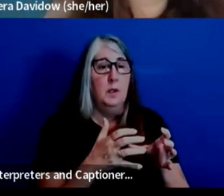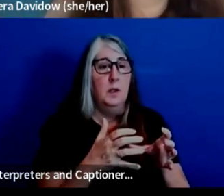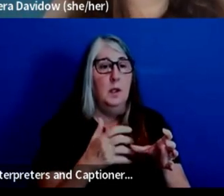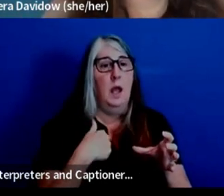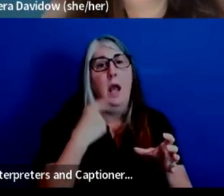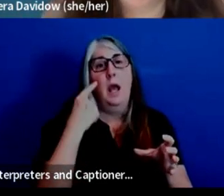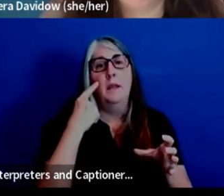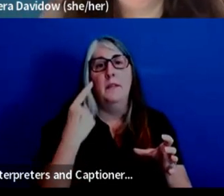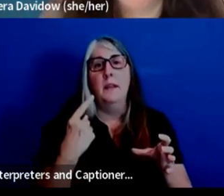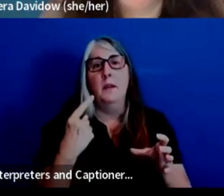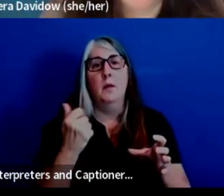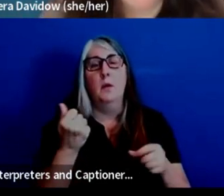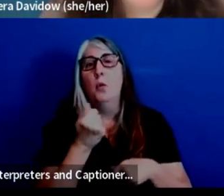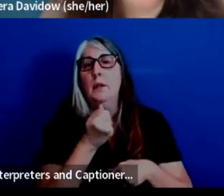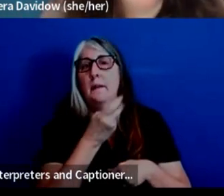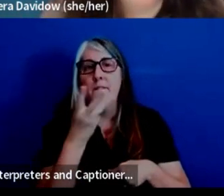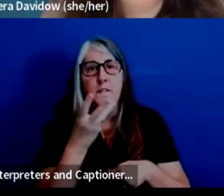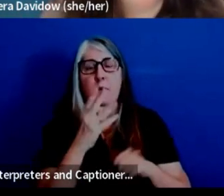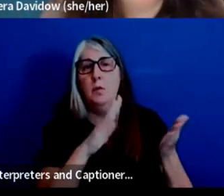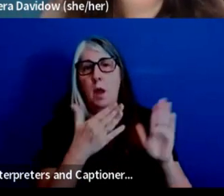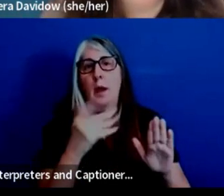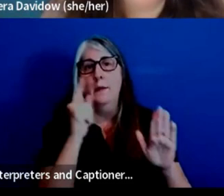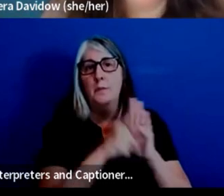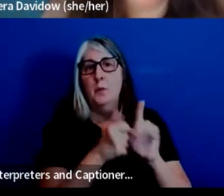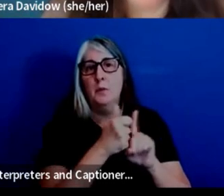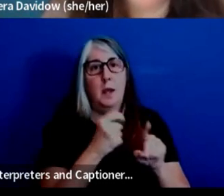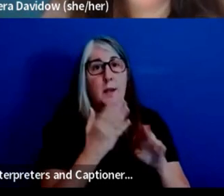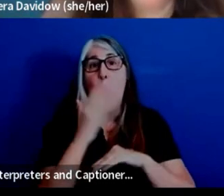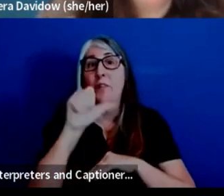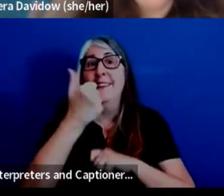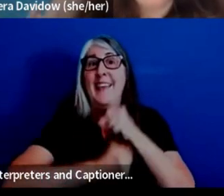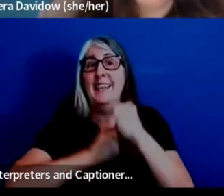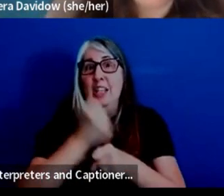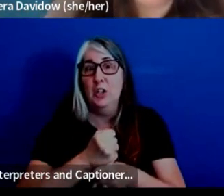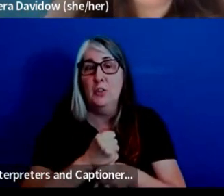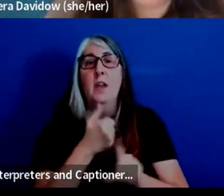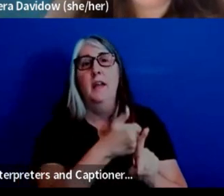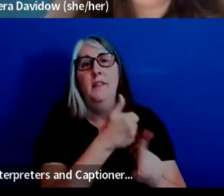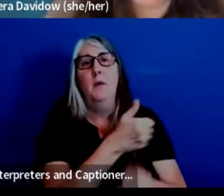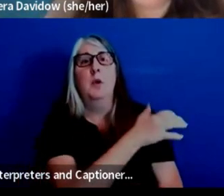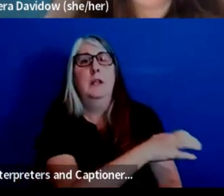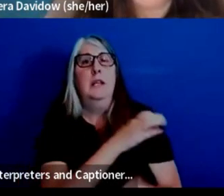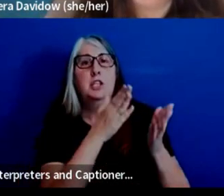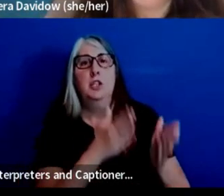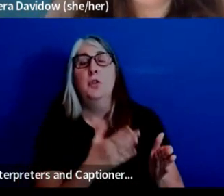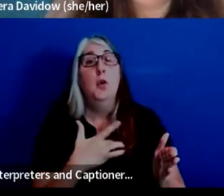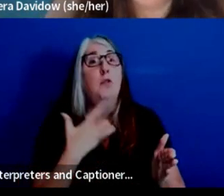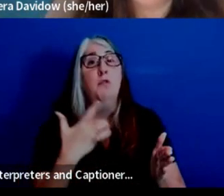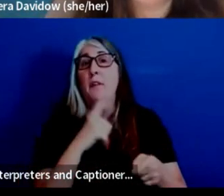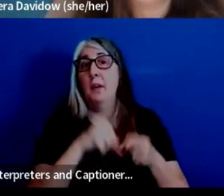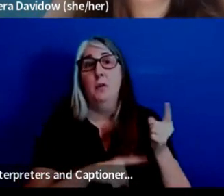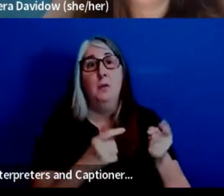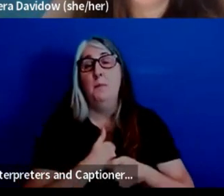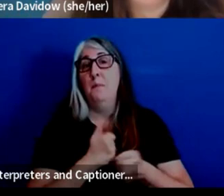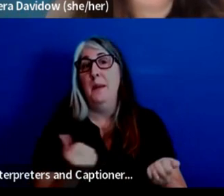couple of the people who ended up dying by suicide in those 10 plus years have been clinicians who have felt like they couldn't be real. We need to make